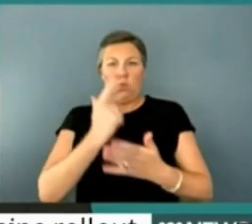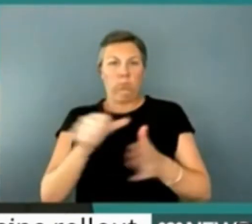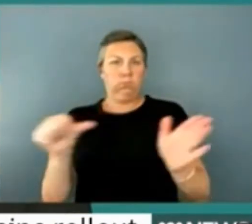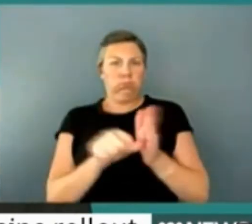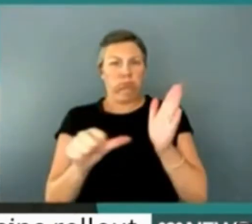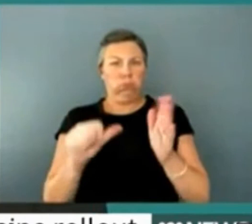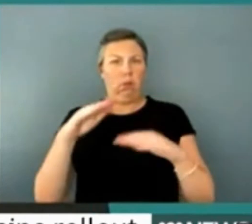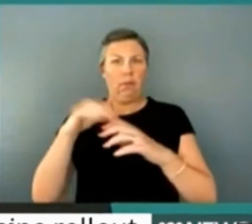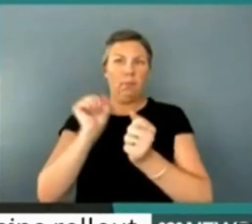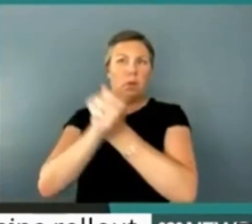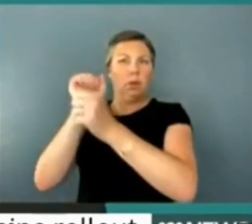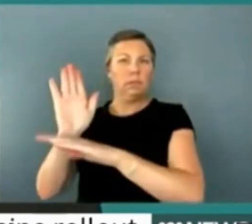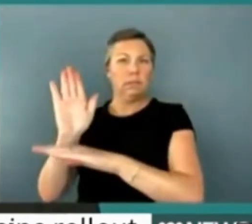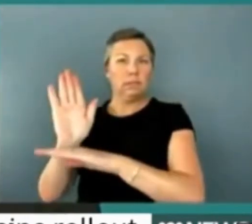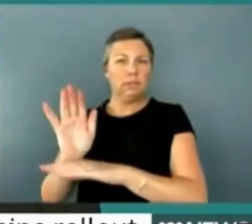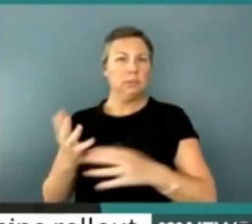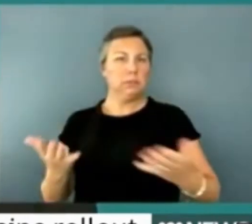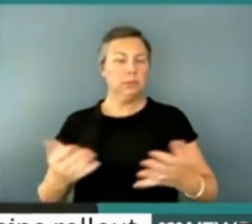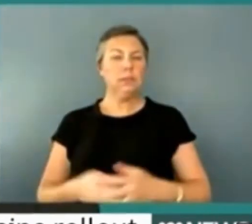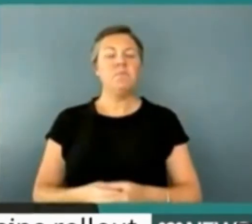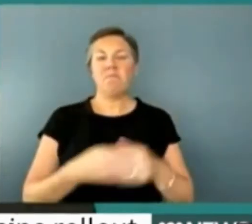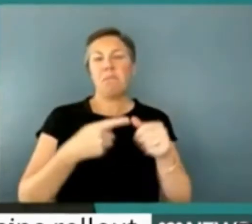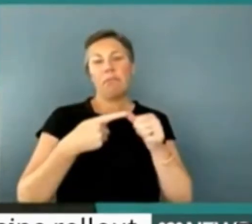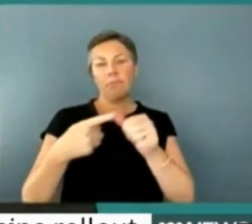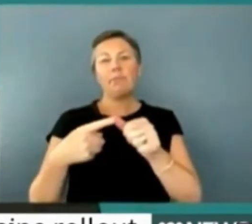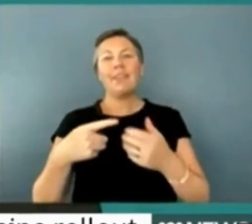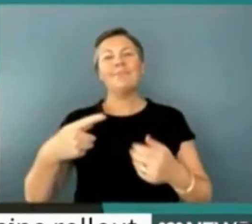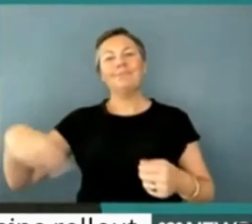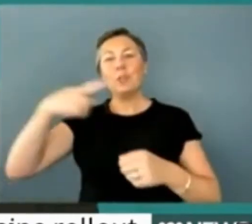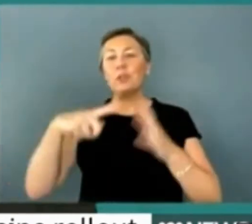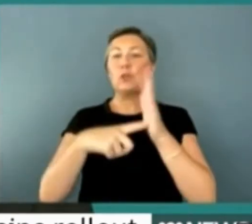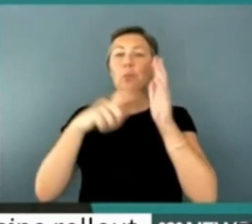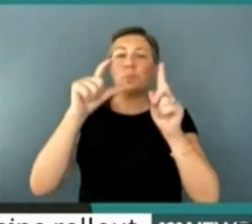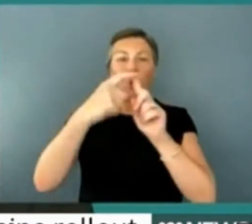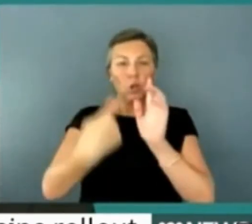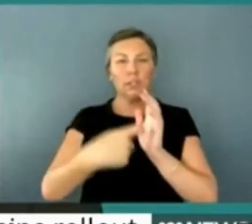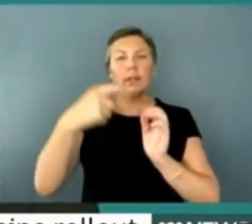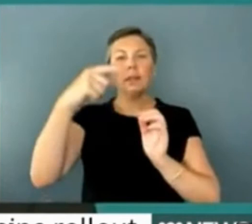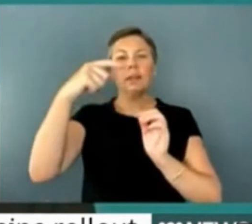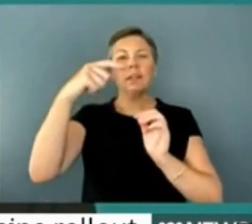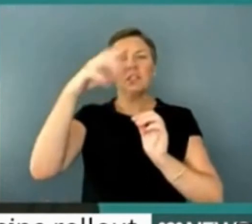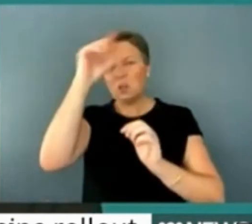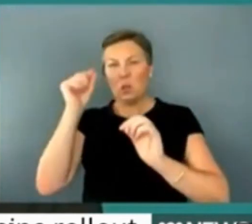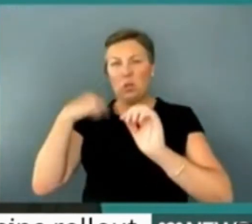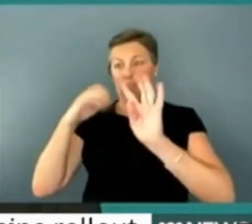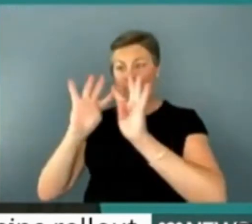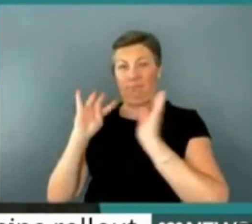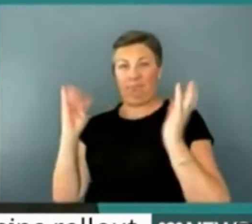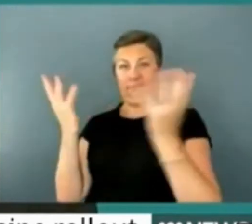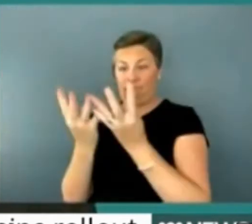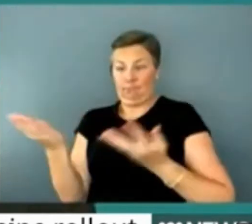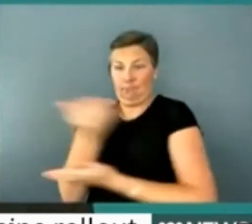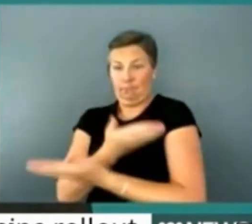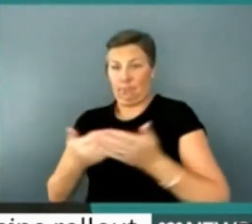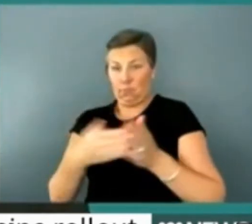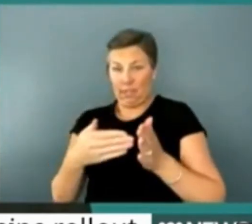as I mentioned, the HPPC met today, and we have a draft statement that we'll work through this afternoon just to finalise